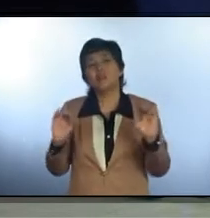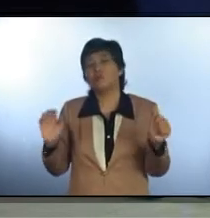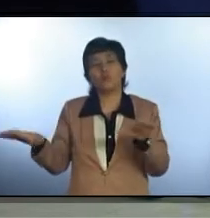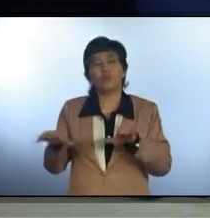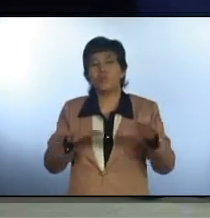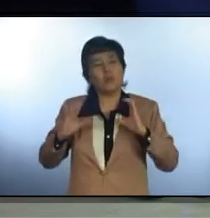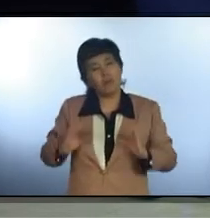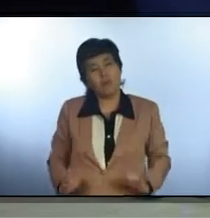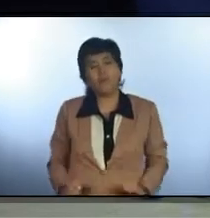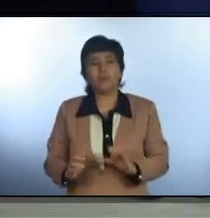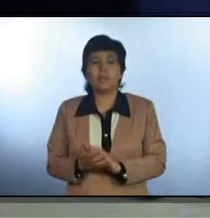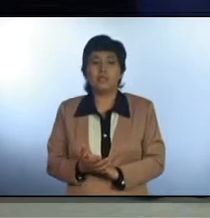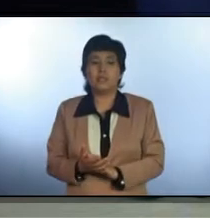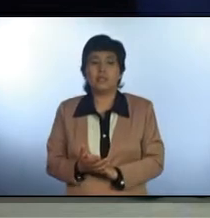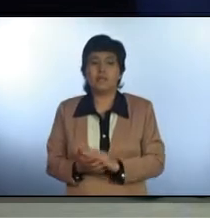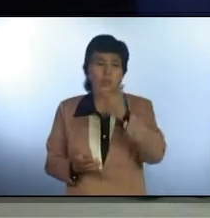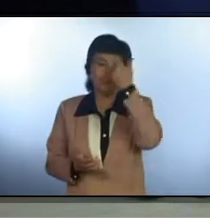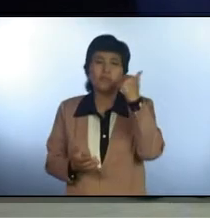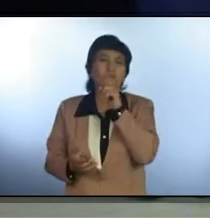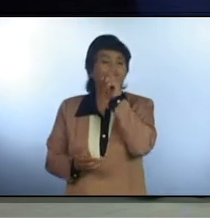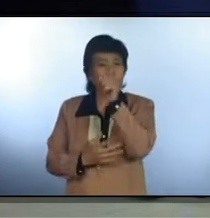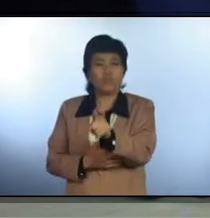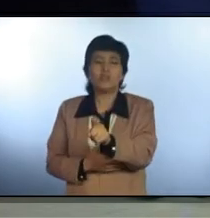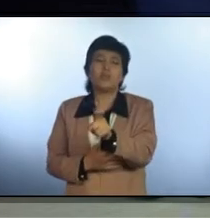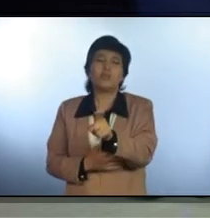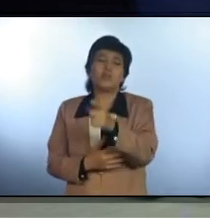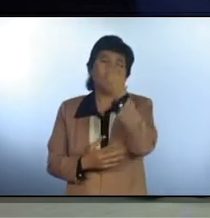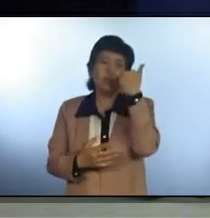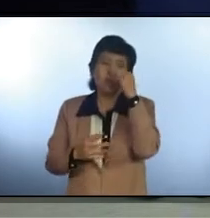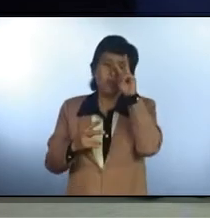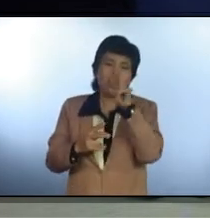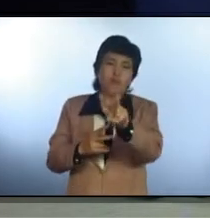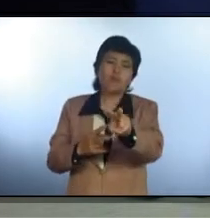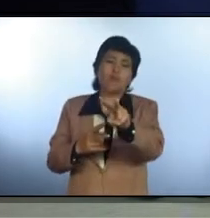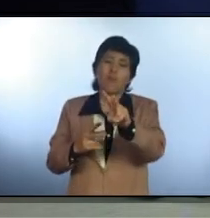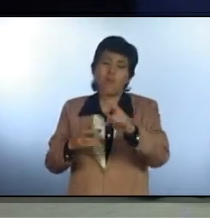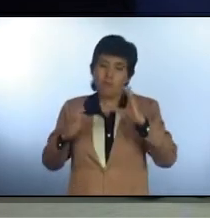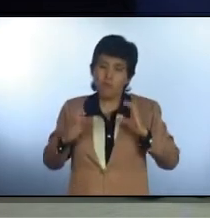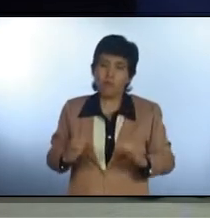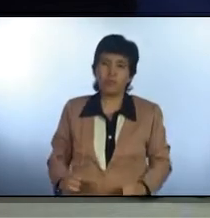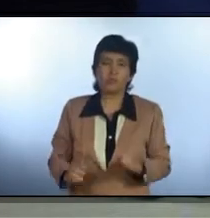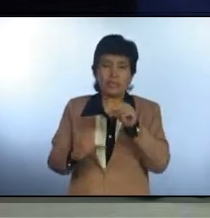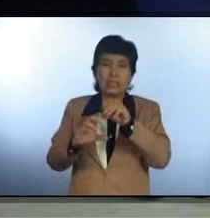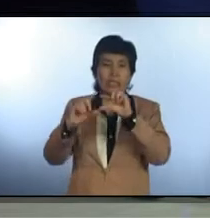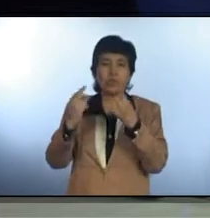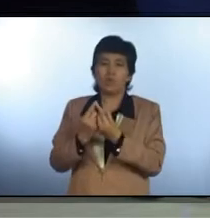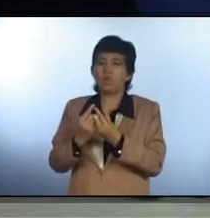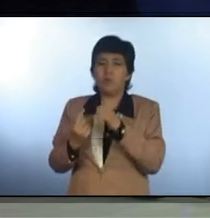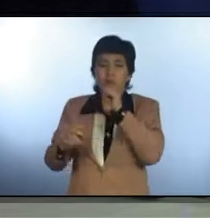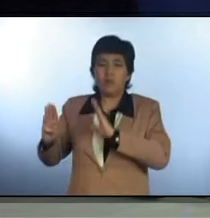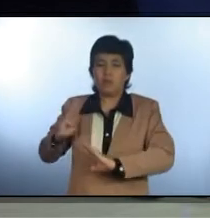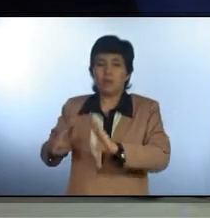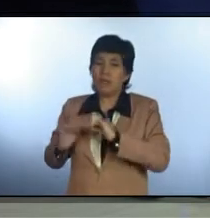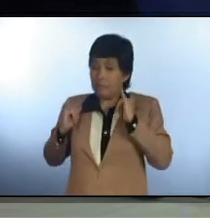with conformity, okay? Because it's actually true. Because when you look in terms of conformity and group, you don't